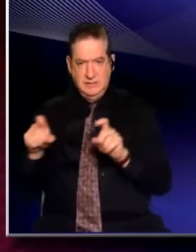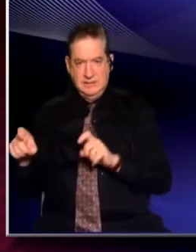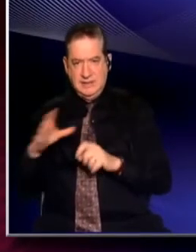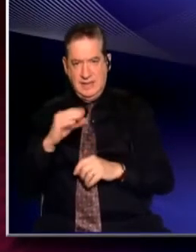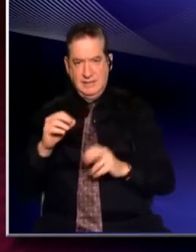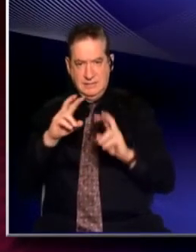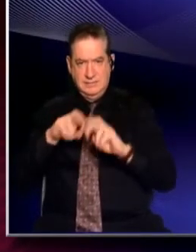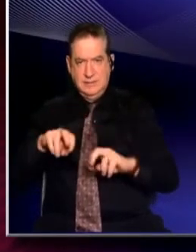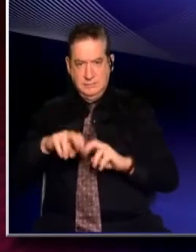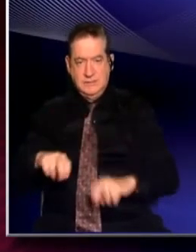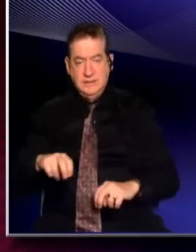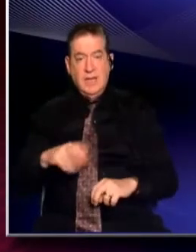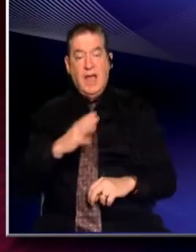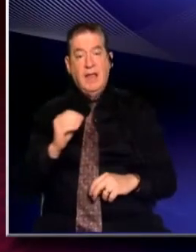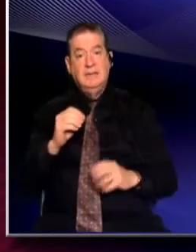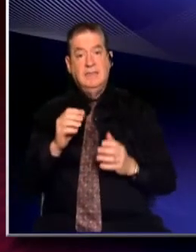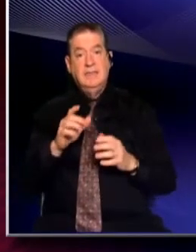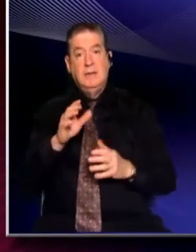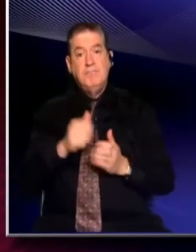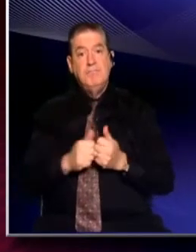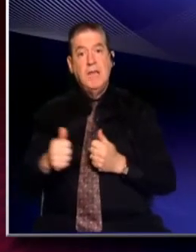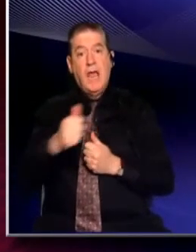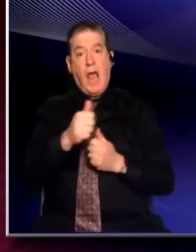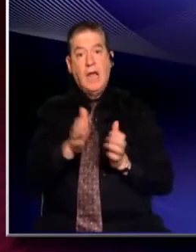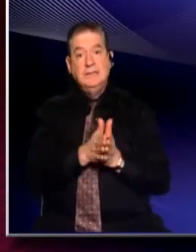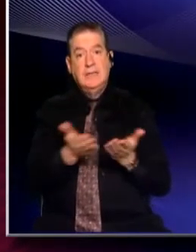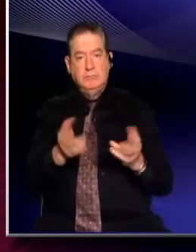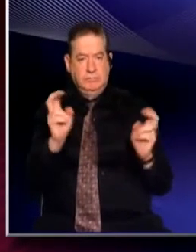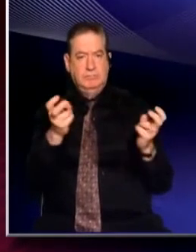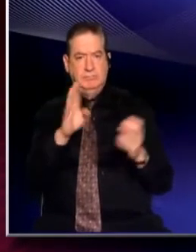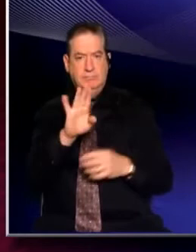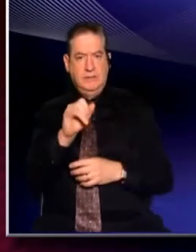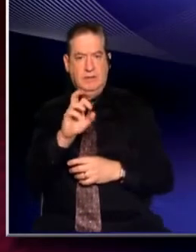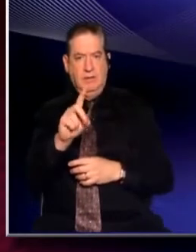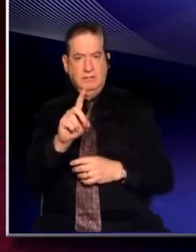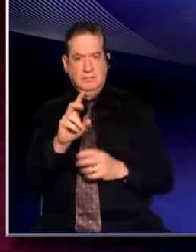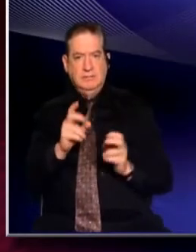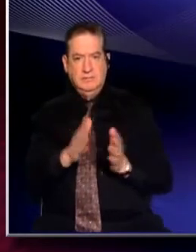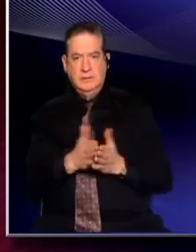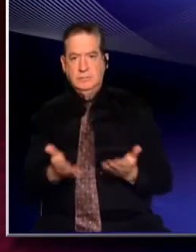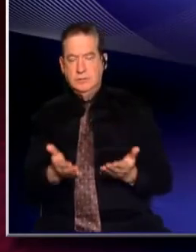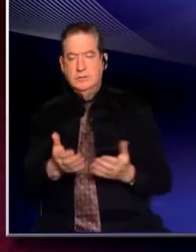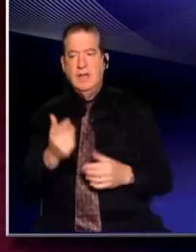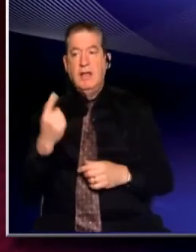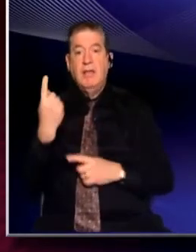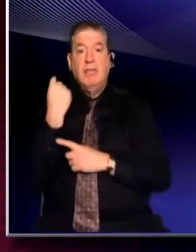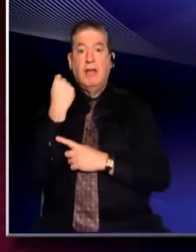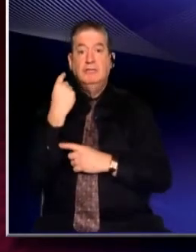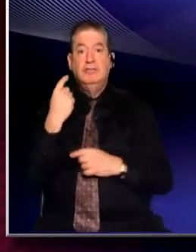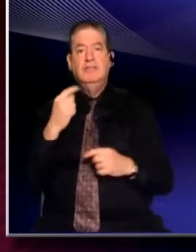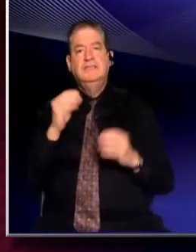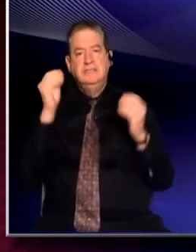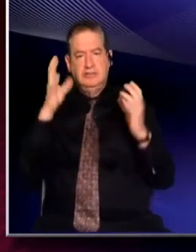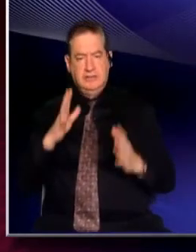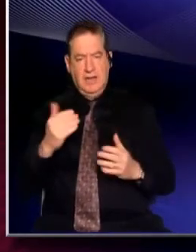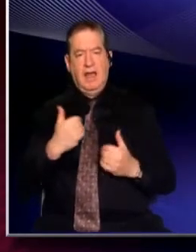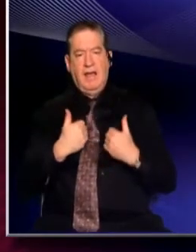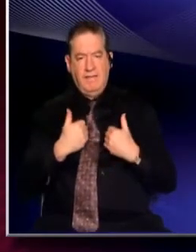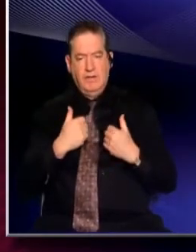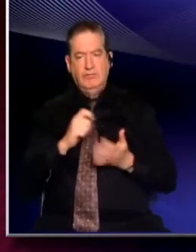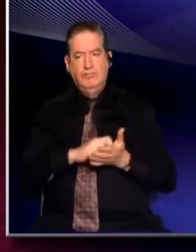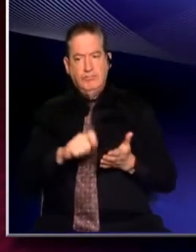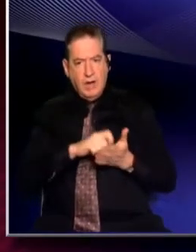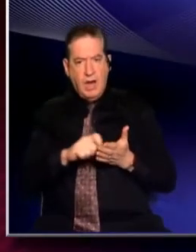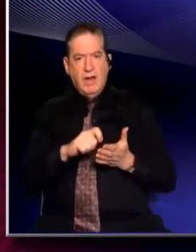use Beyond Textbooks as a resource. We had last year, teachers have the opportunity to write lesson plans